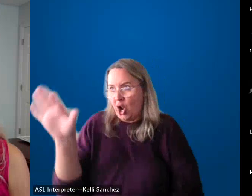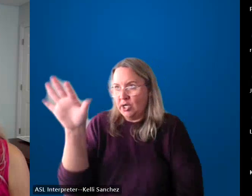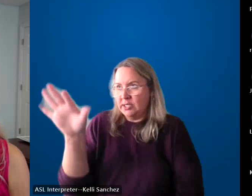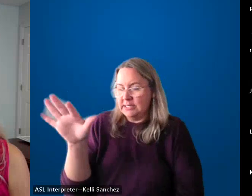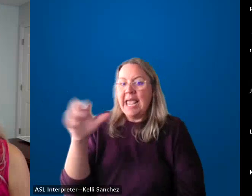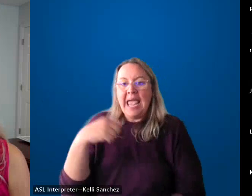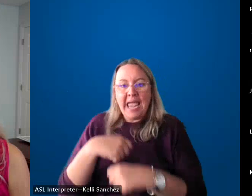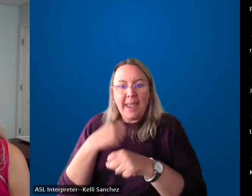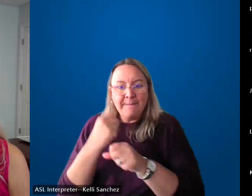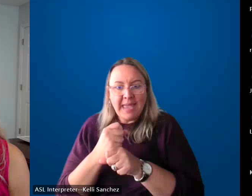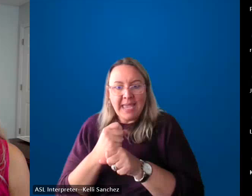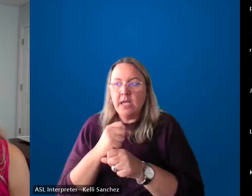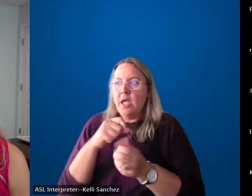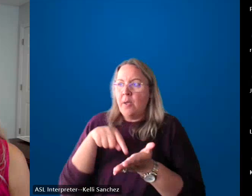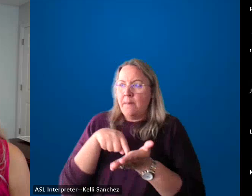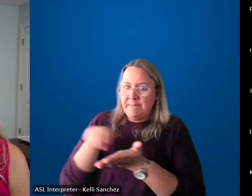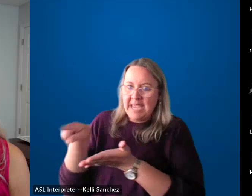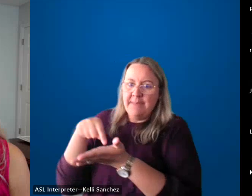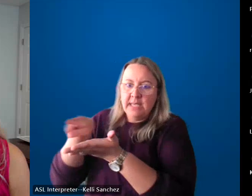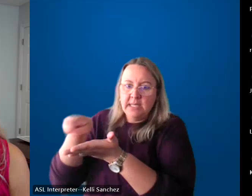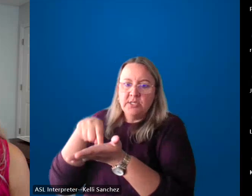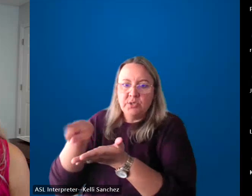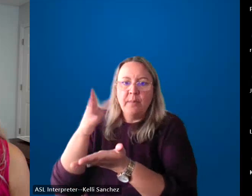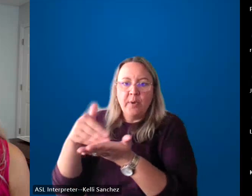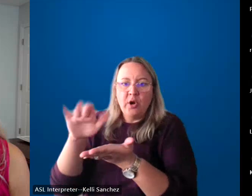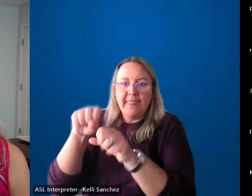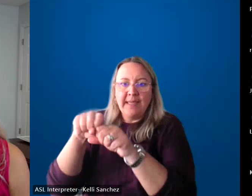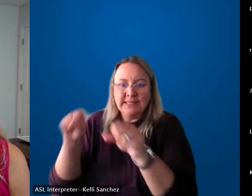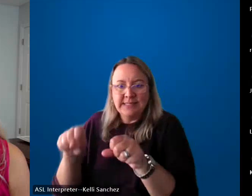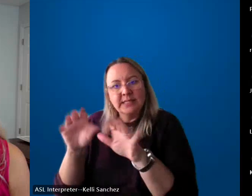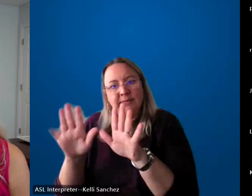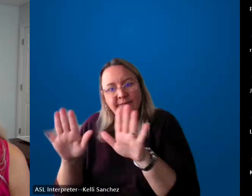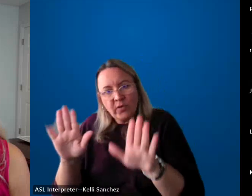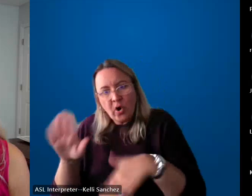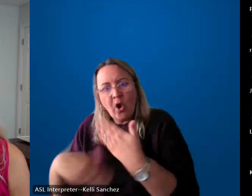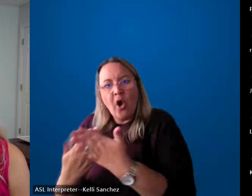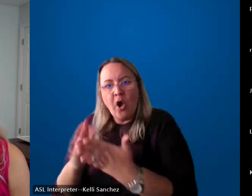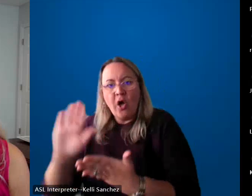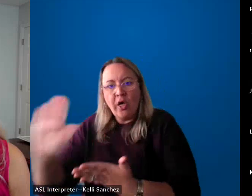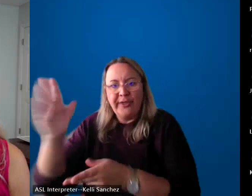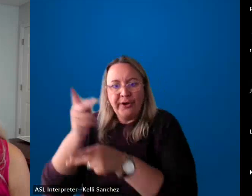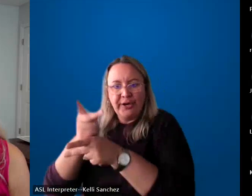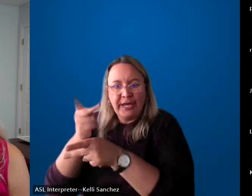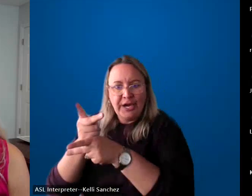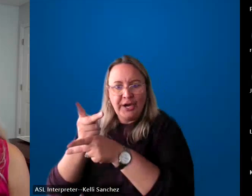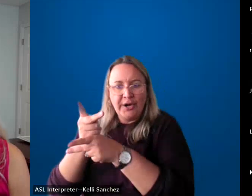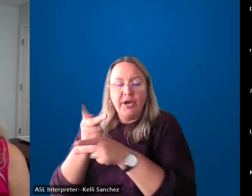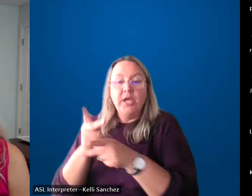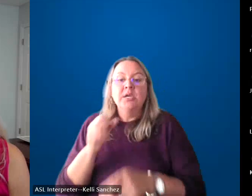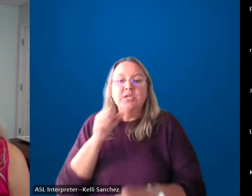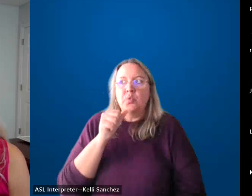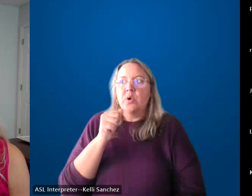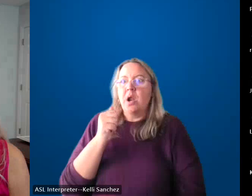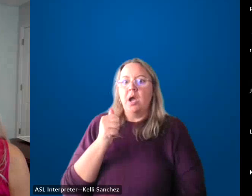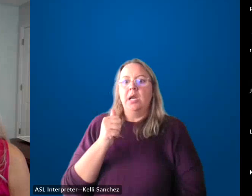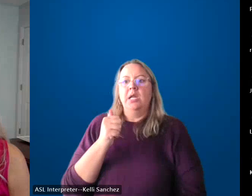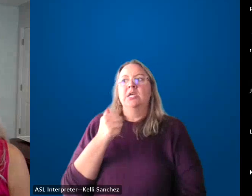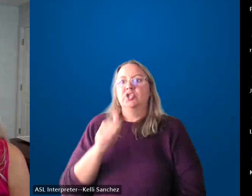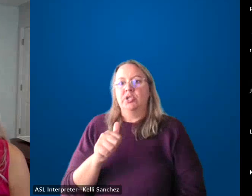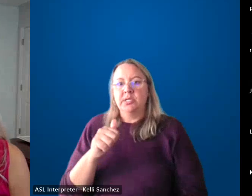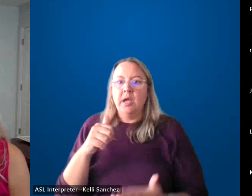equitable payment to each part of that system across the continuum of care so that we're not always fighting for the